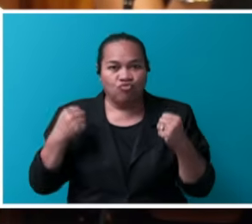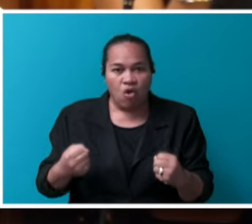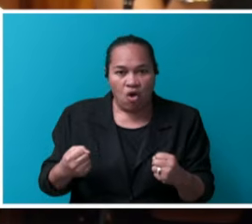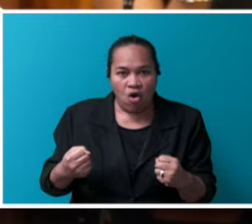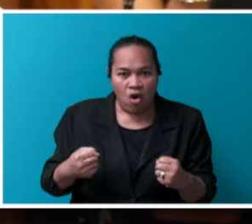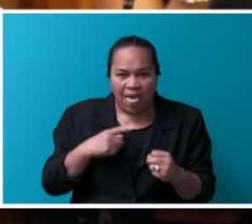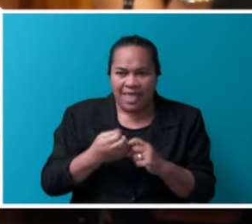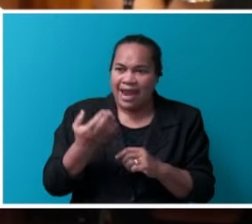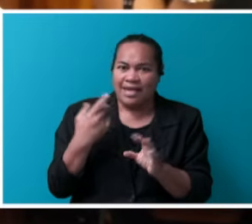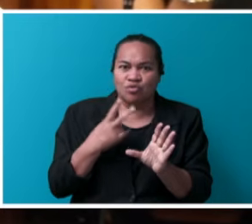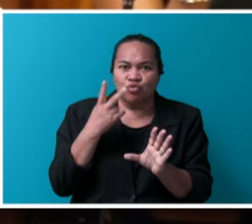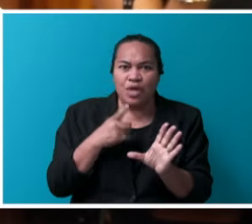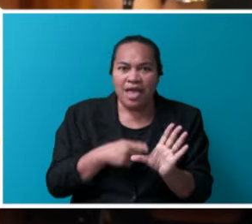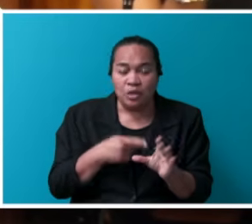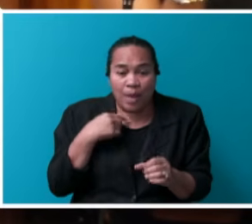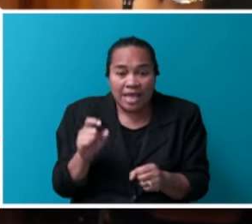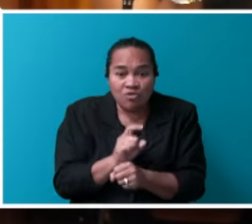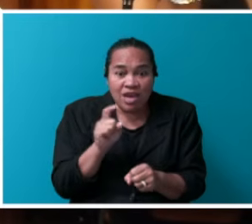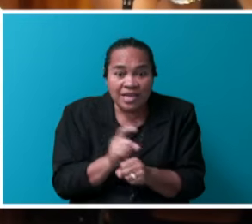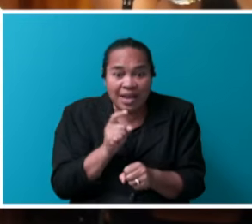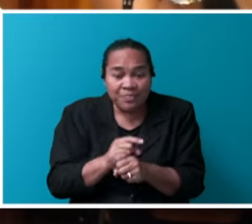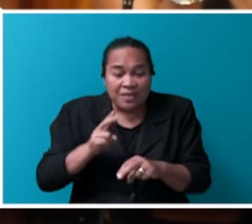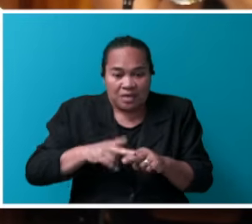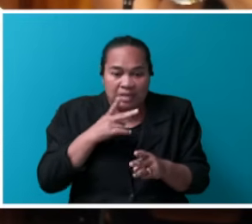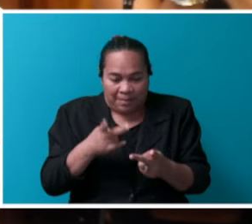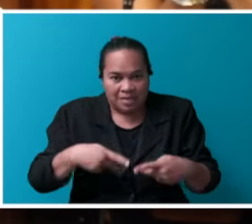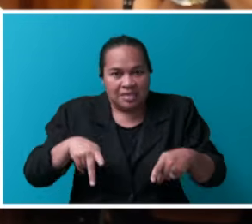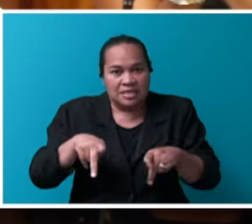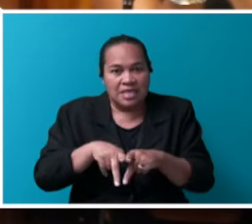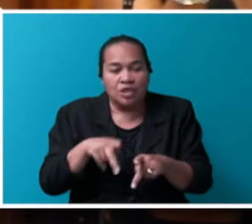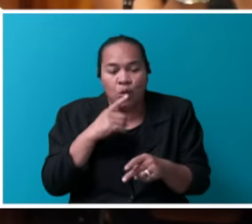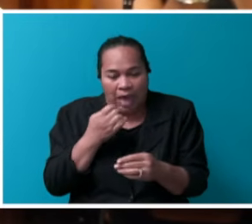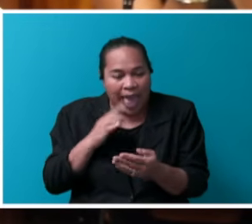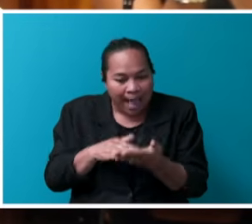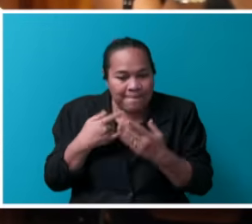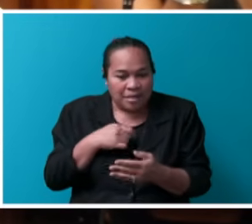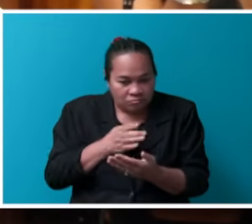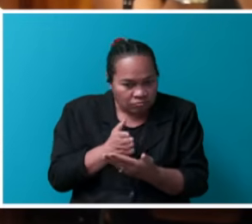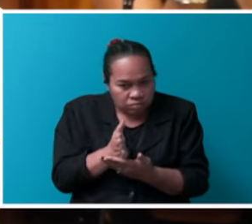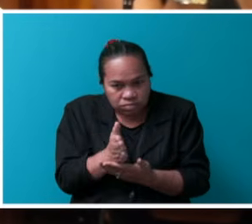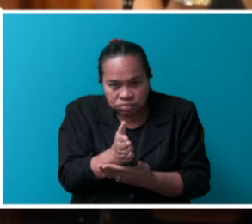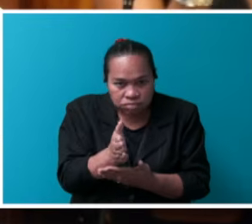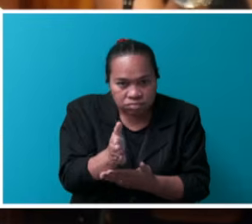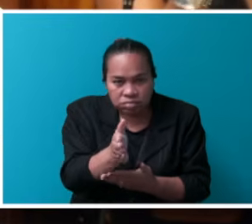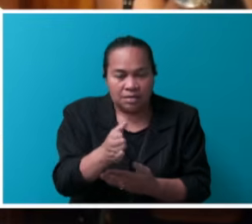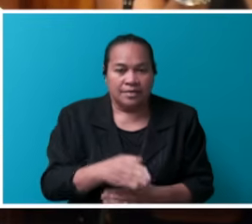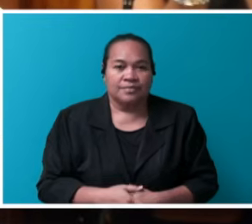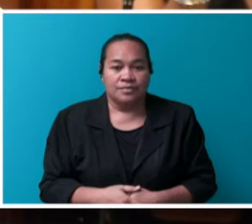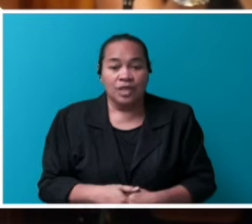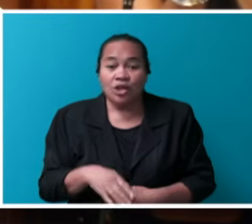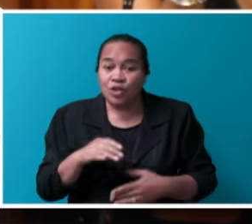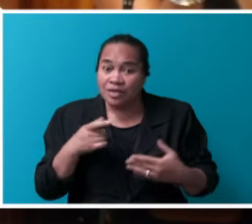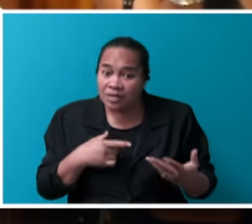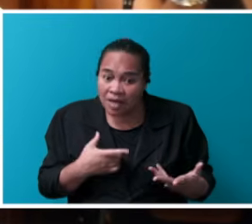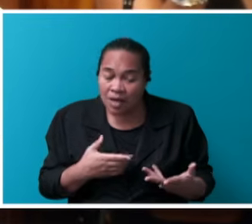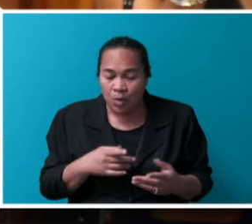in the last 2 years we have created the fiscal space which will help us navigate through this uncertain global environment. We are therefore